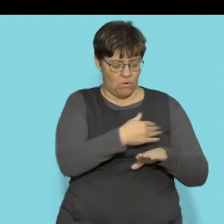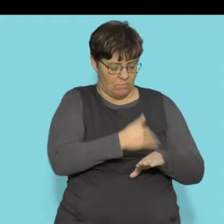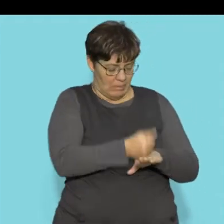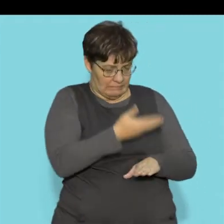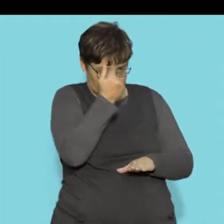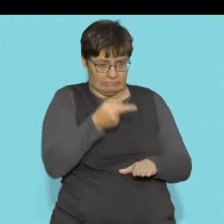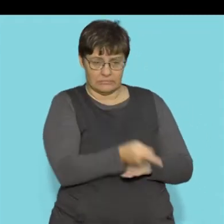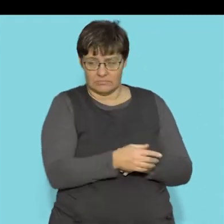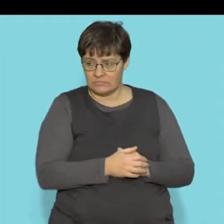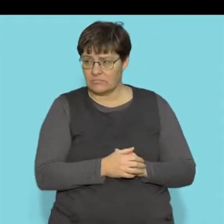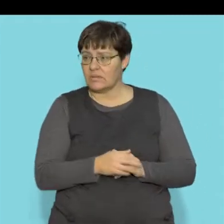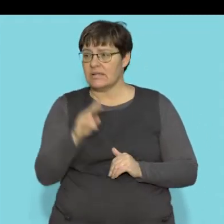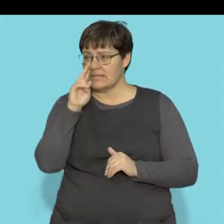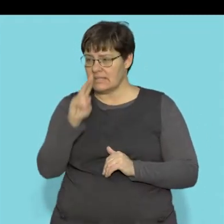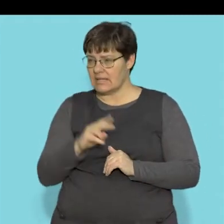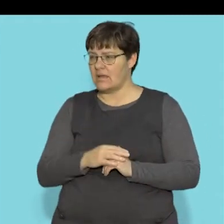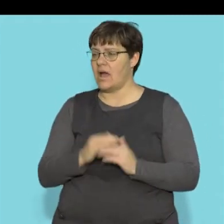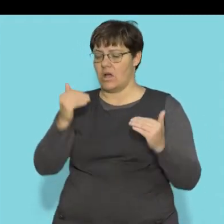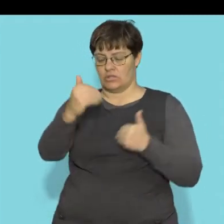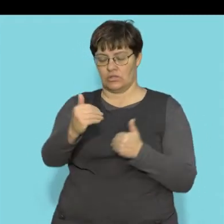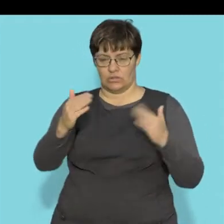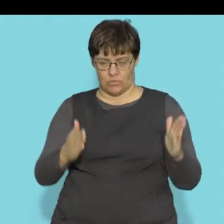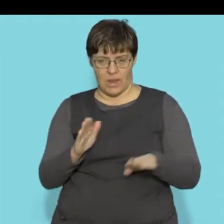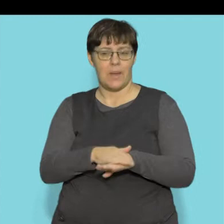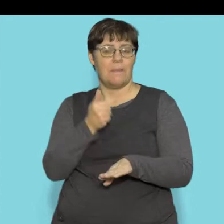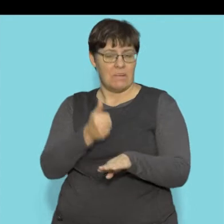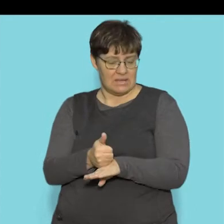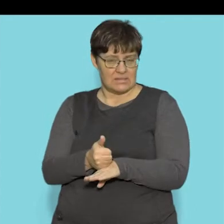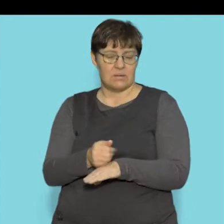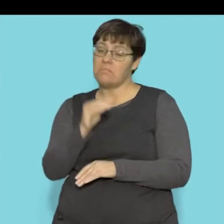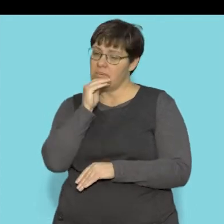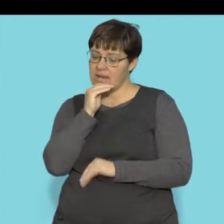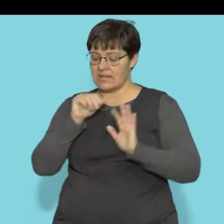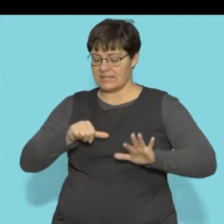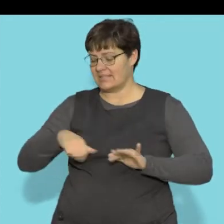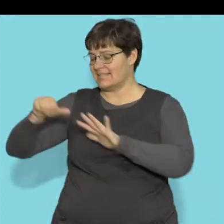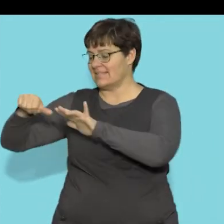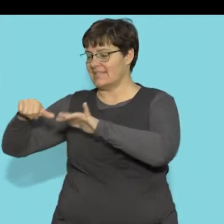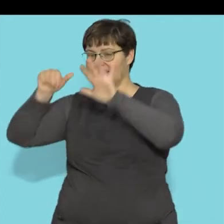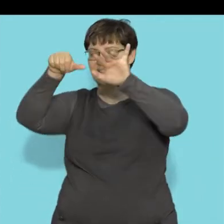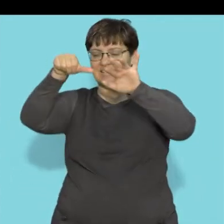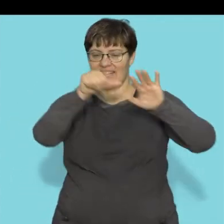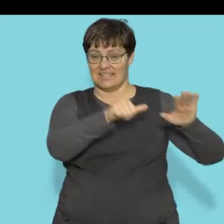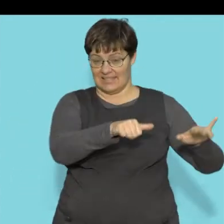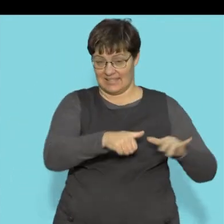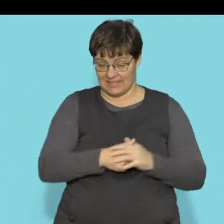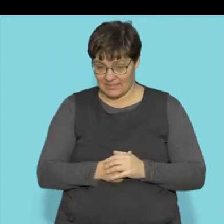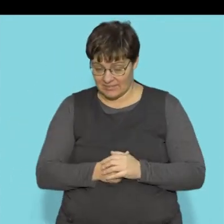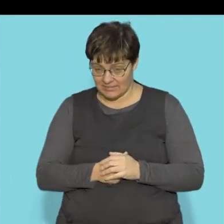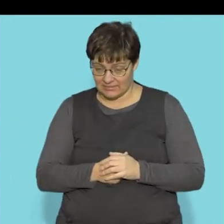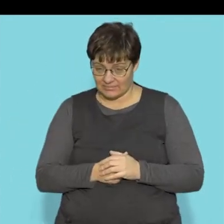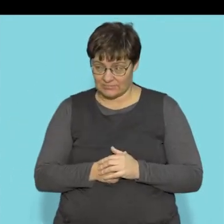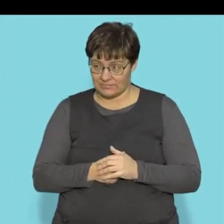is the area of my base? I can see that it is a square-based pyramid, which means that all of these lengths